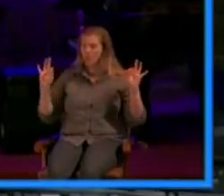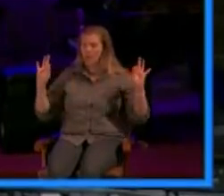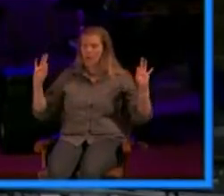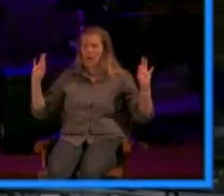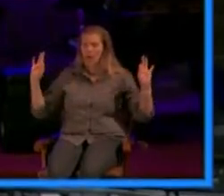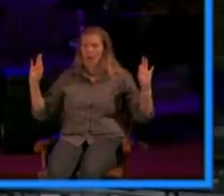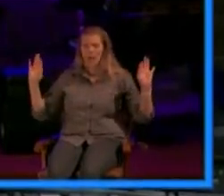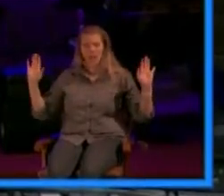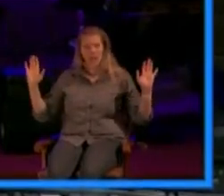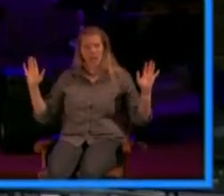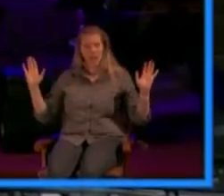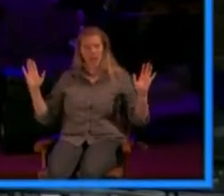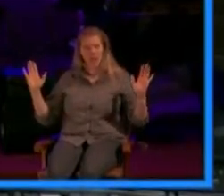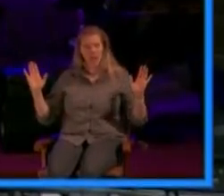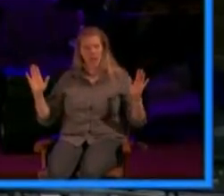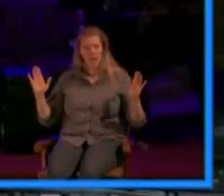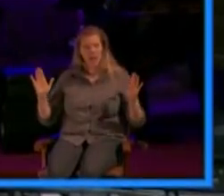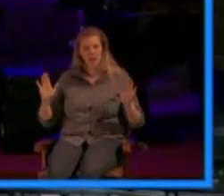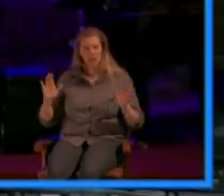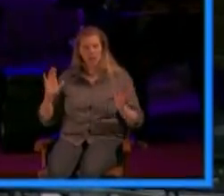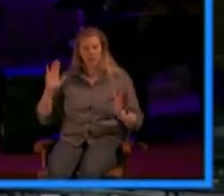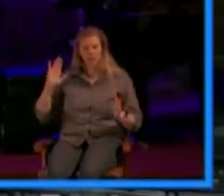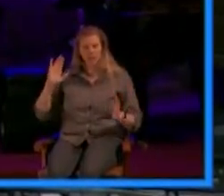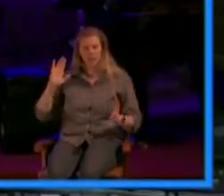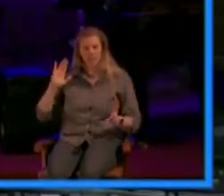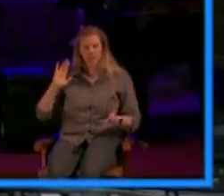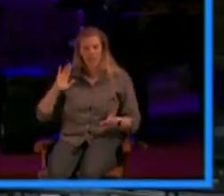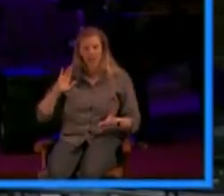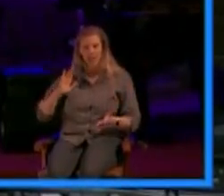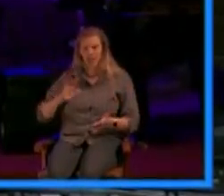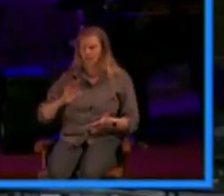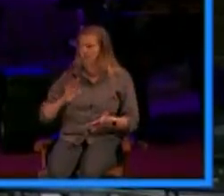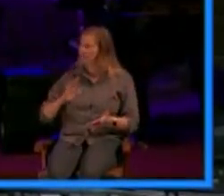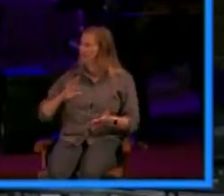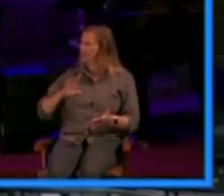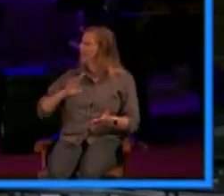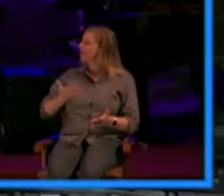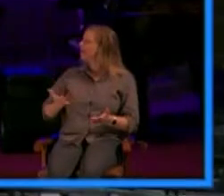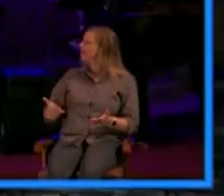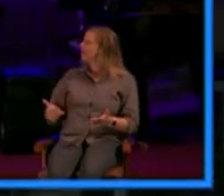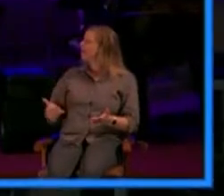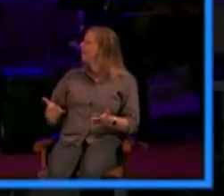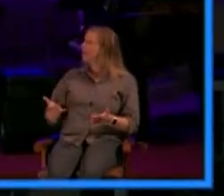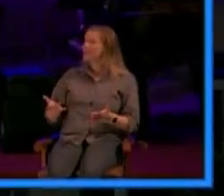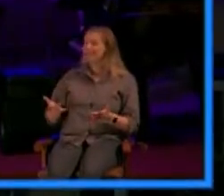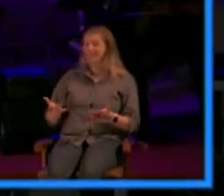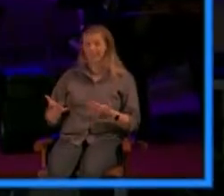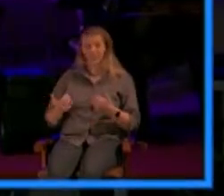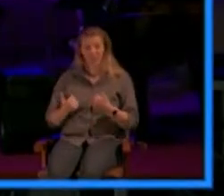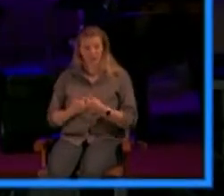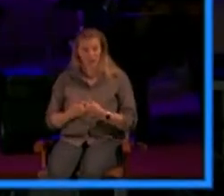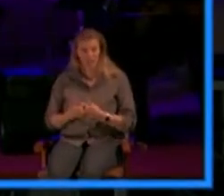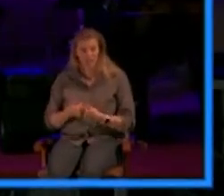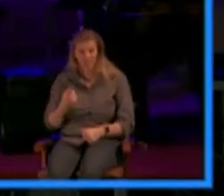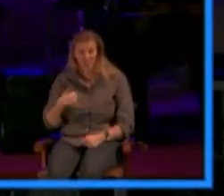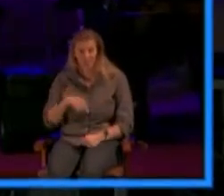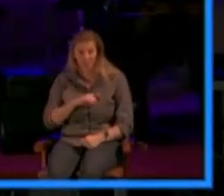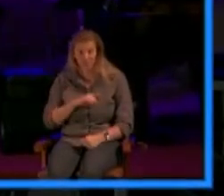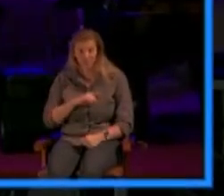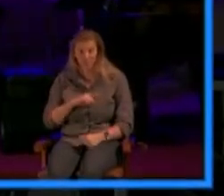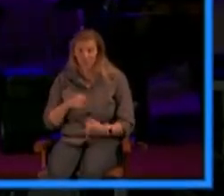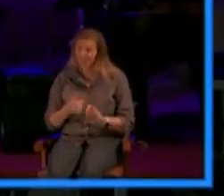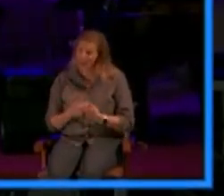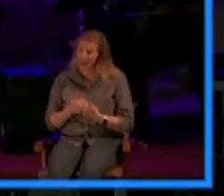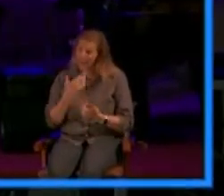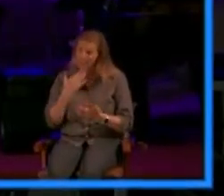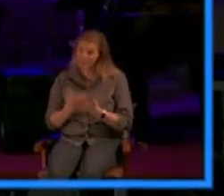to challenge us perhaps in some ways that we need to be challenged, and we've not been challenged in a long, long time. No,